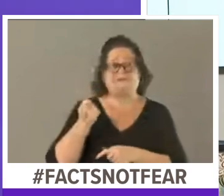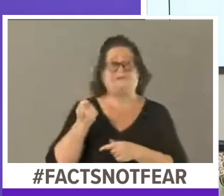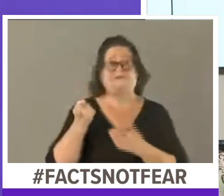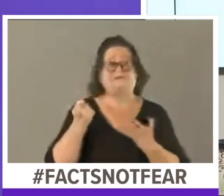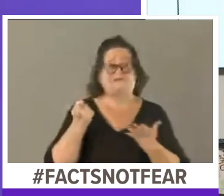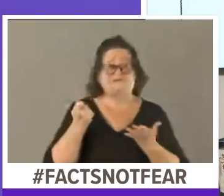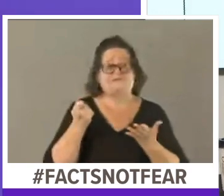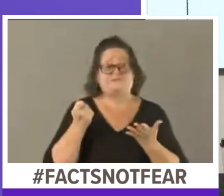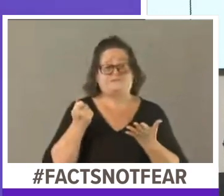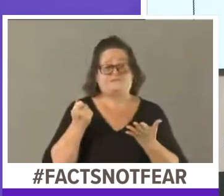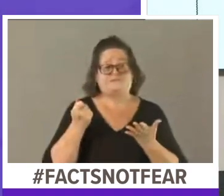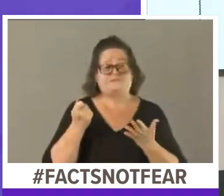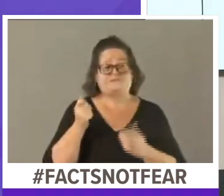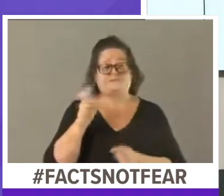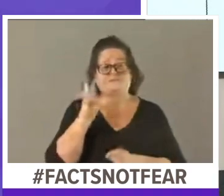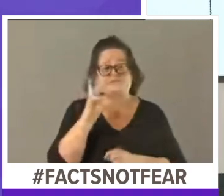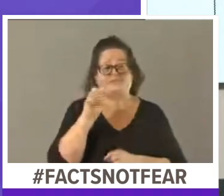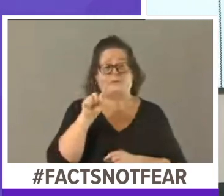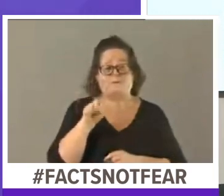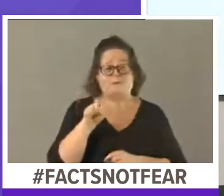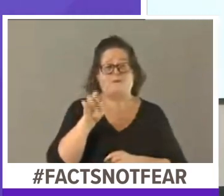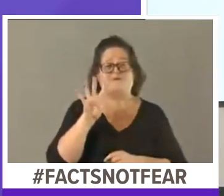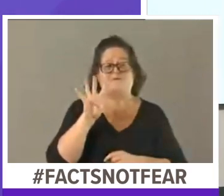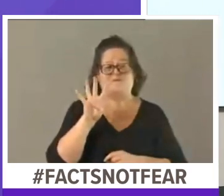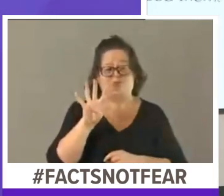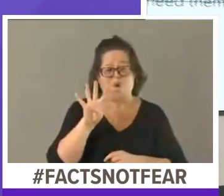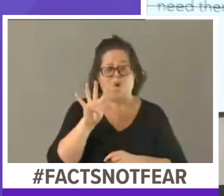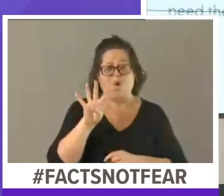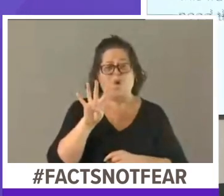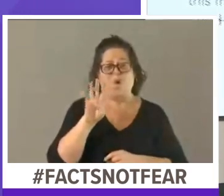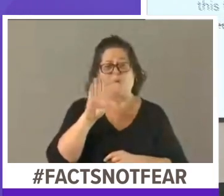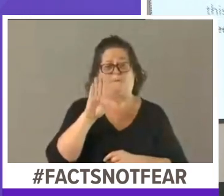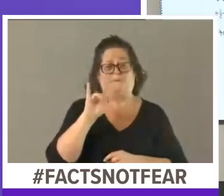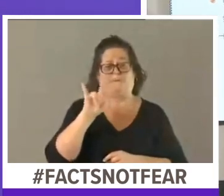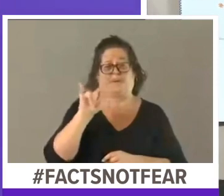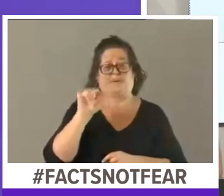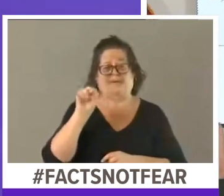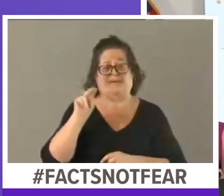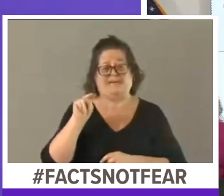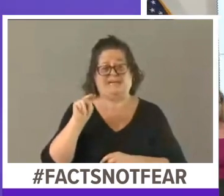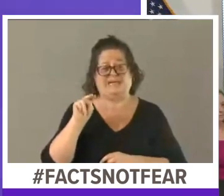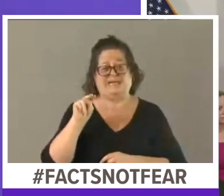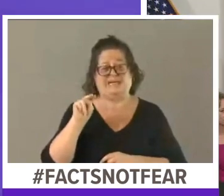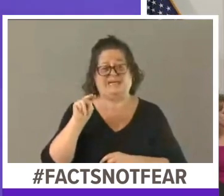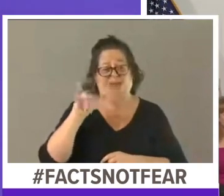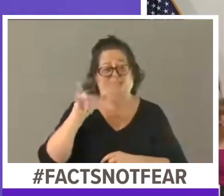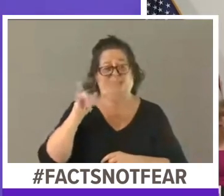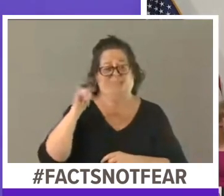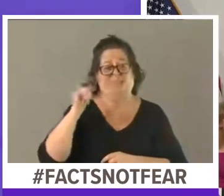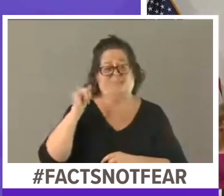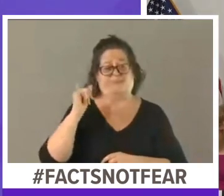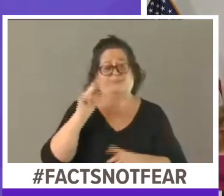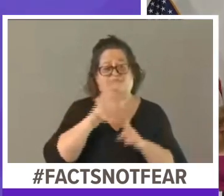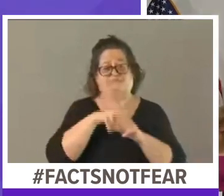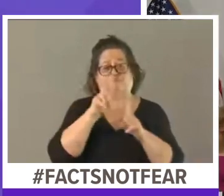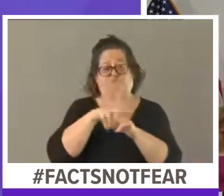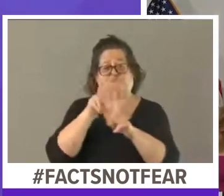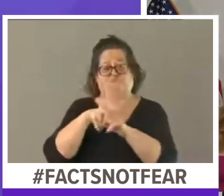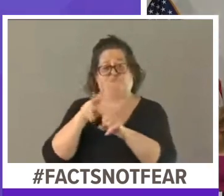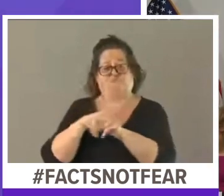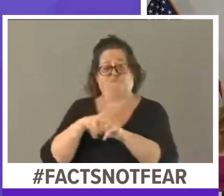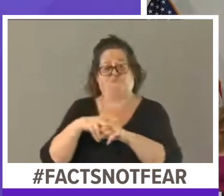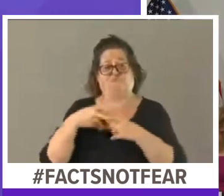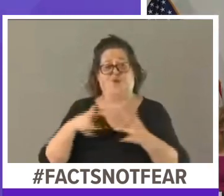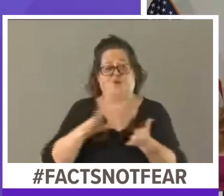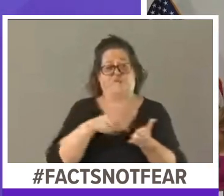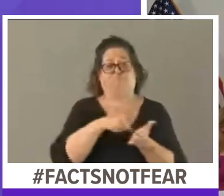Over $6.4 billion in unemployment benefit claims have been paid